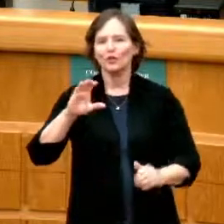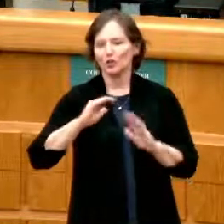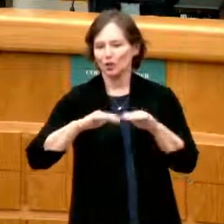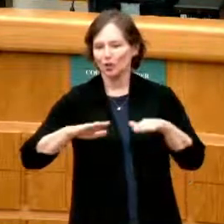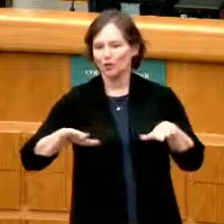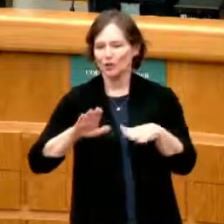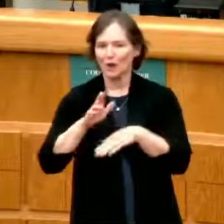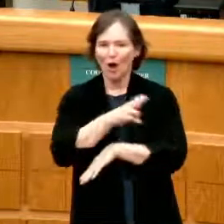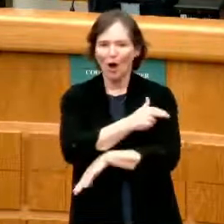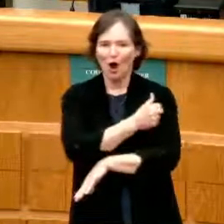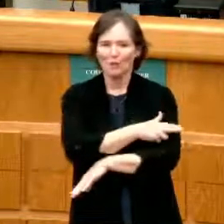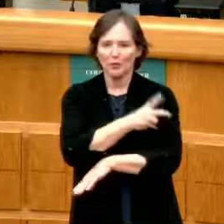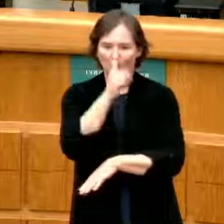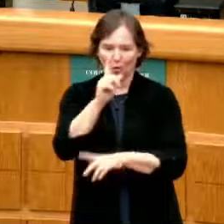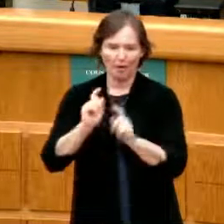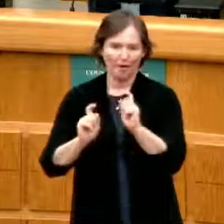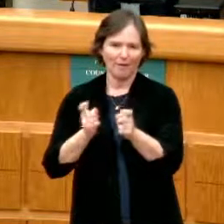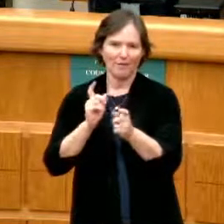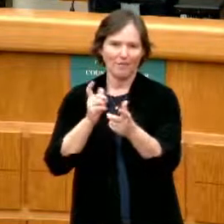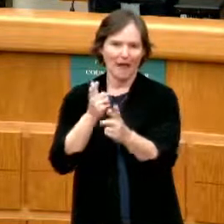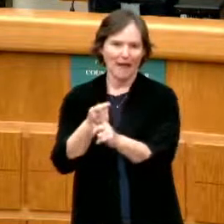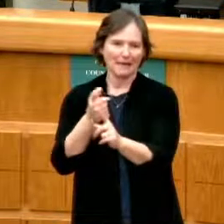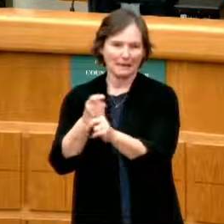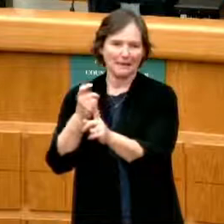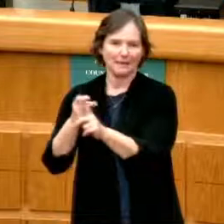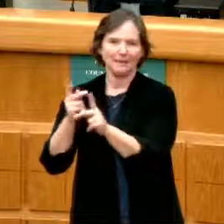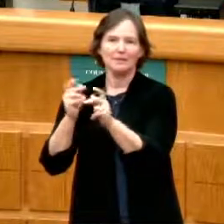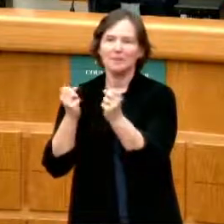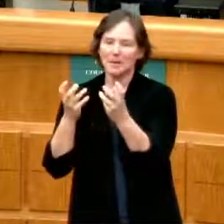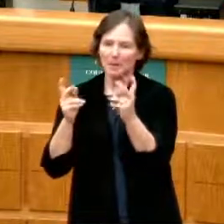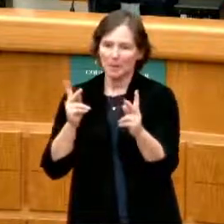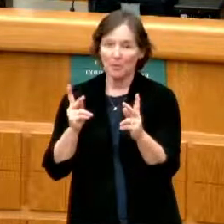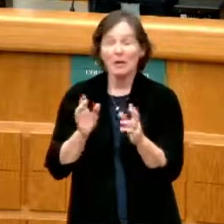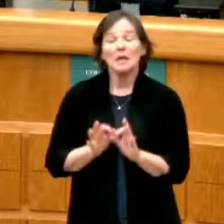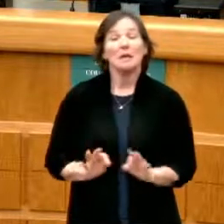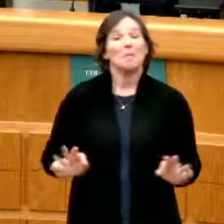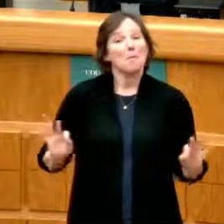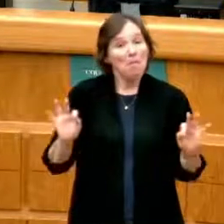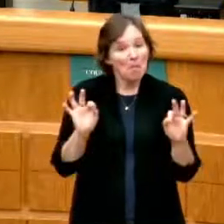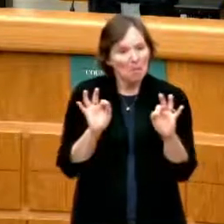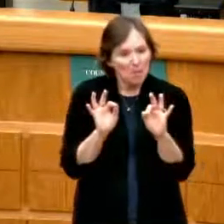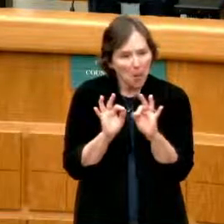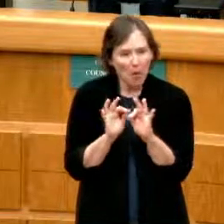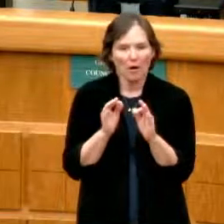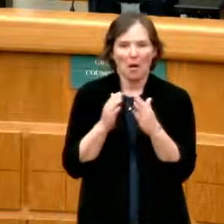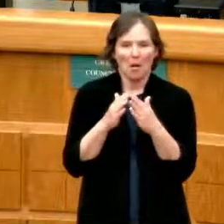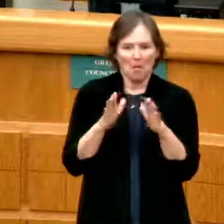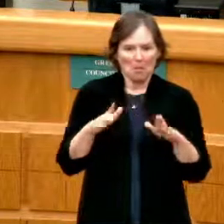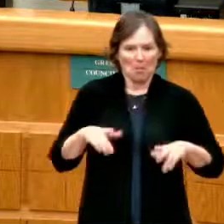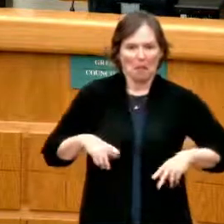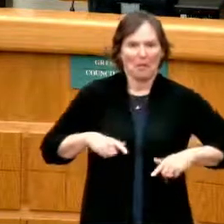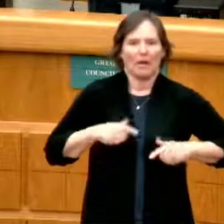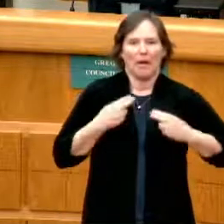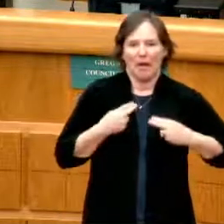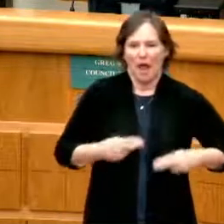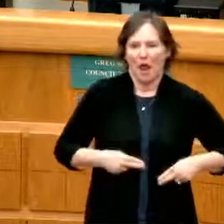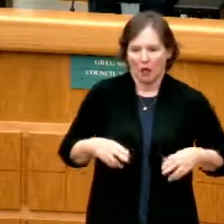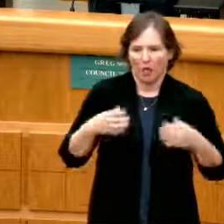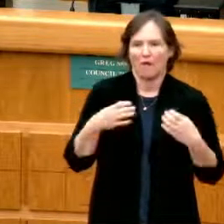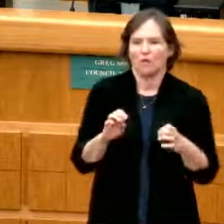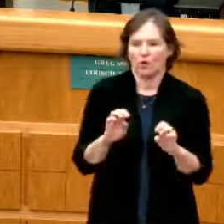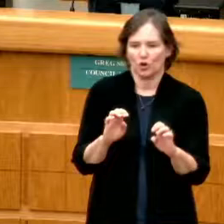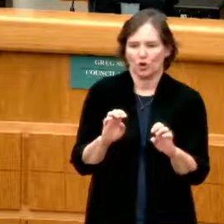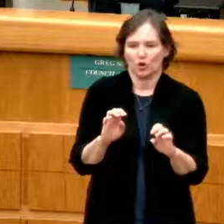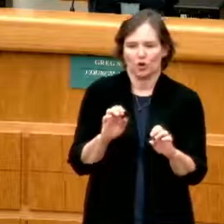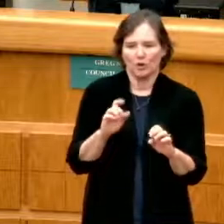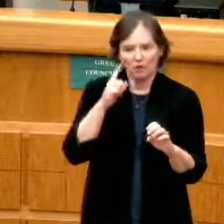very important. It's a very important public health effort and a milestone accomplishment in our community partnership.